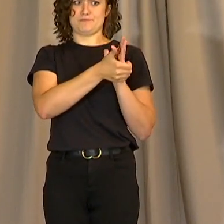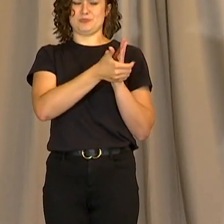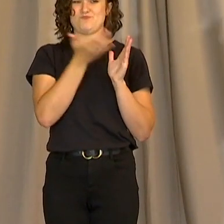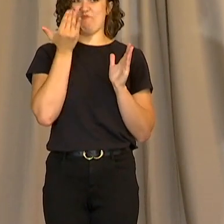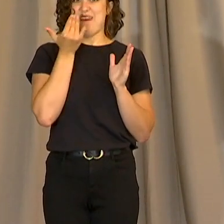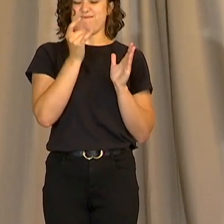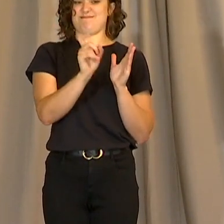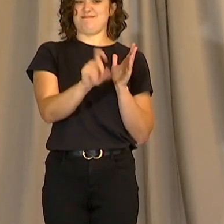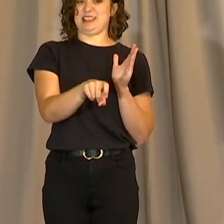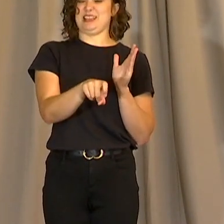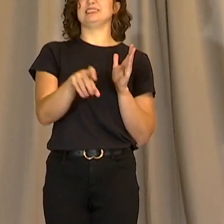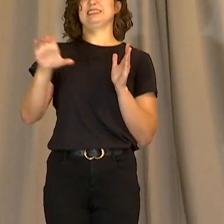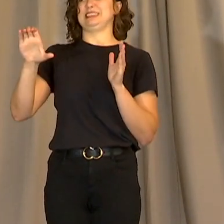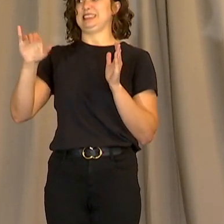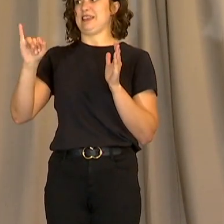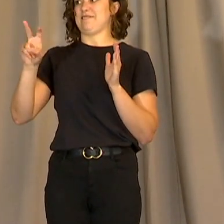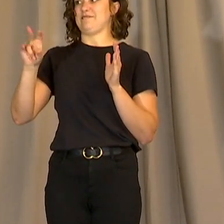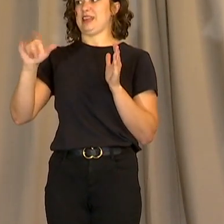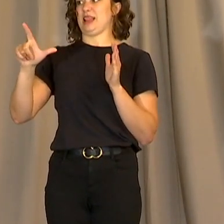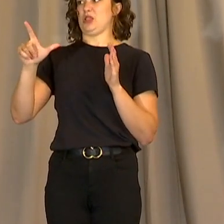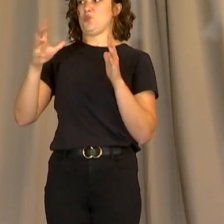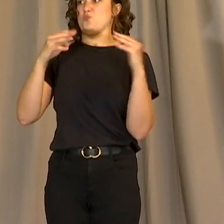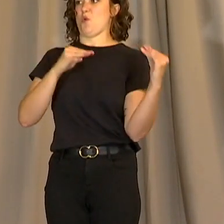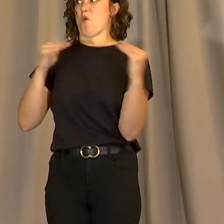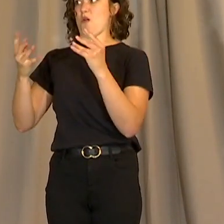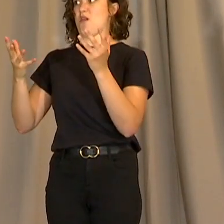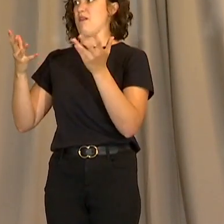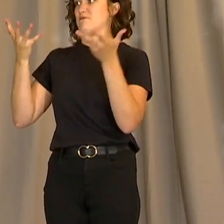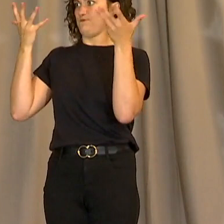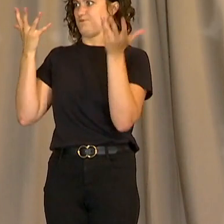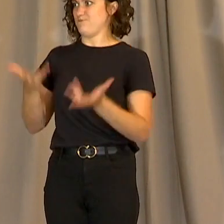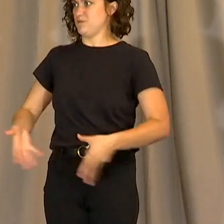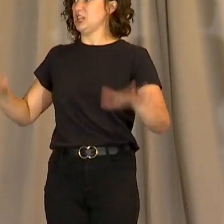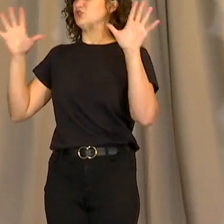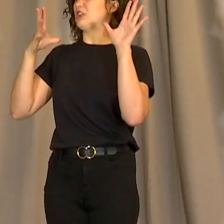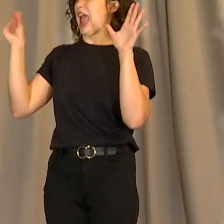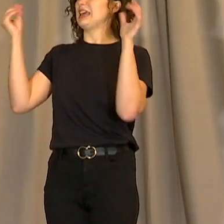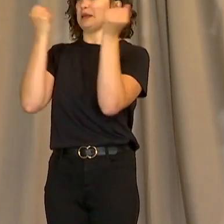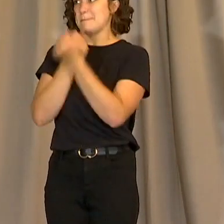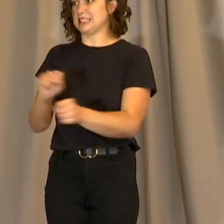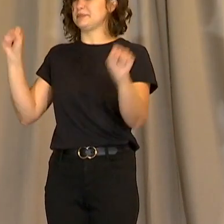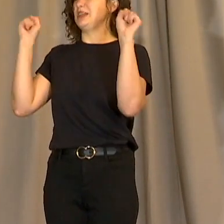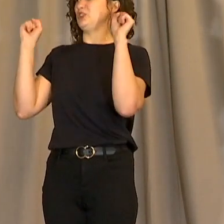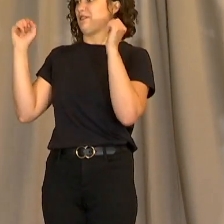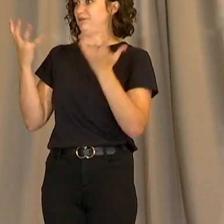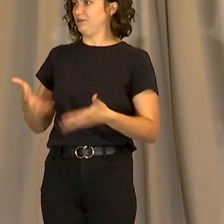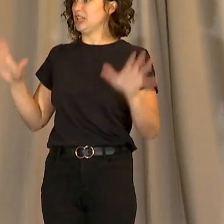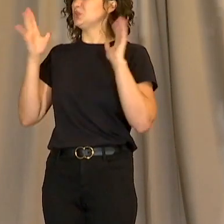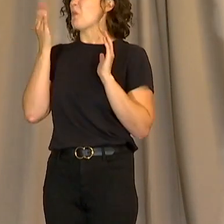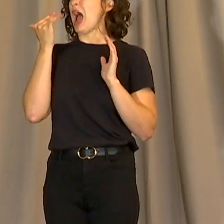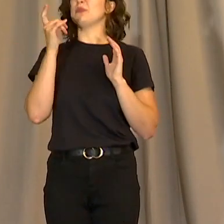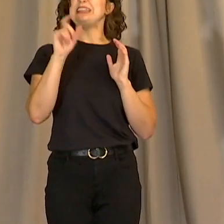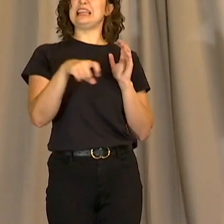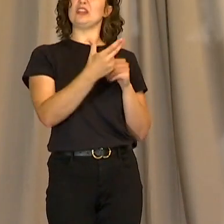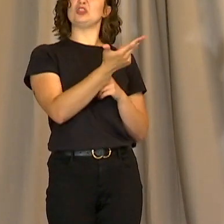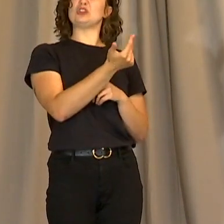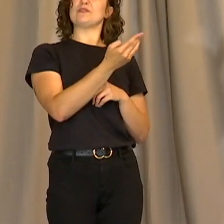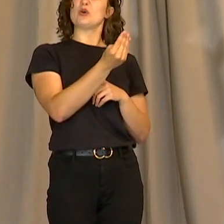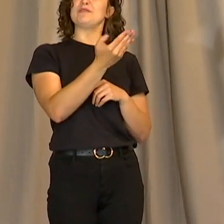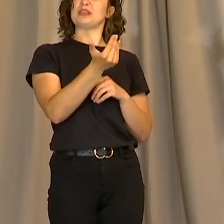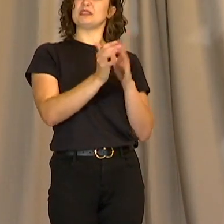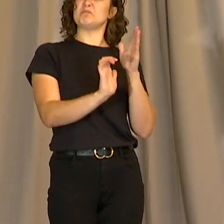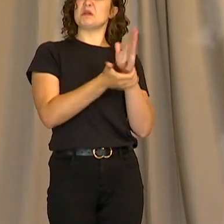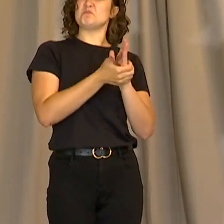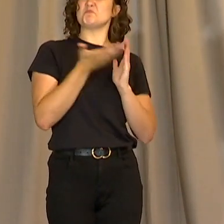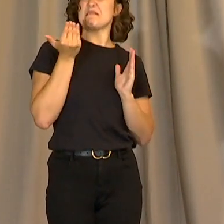the Civil War ended and emancipation. Why did we still need those? These are all available on our website. That was done with a law